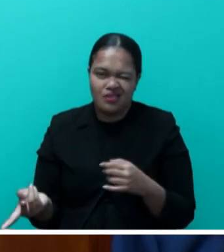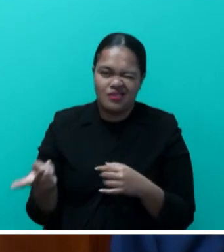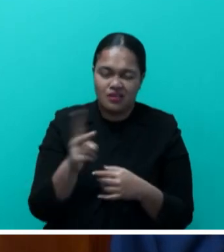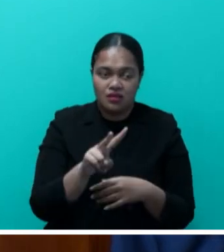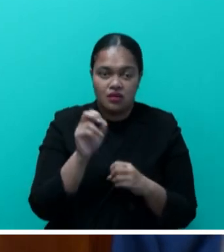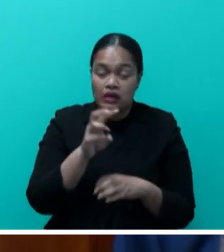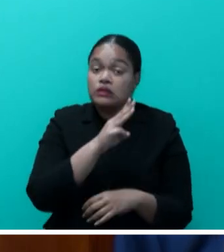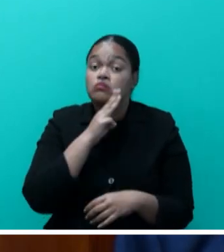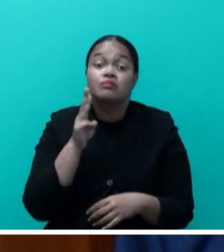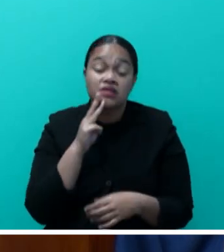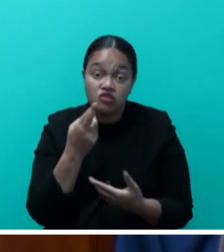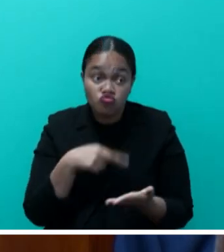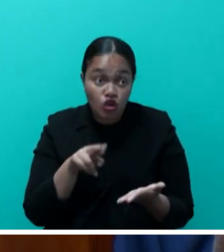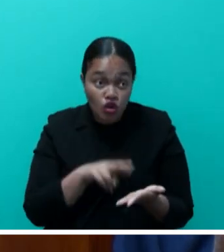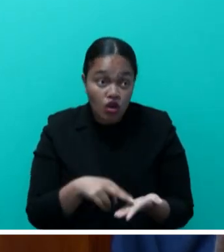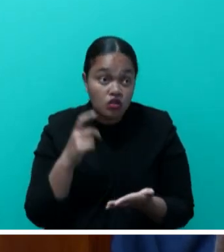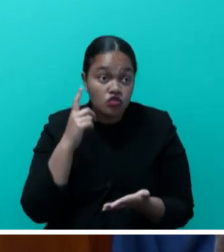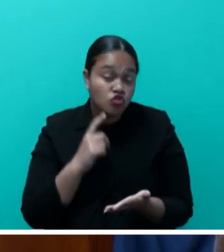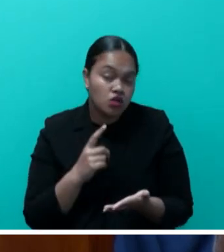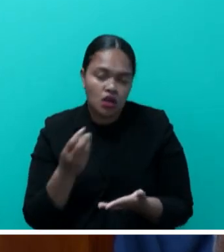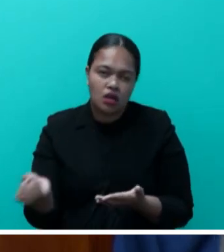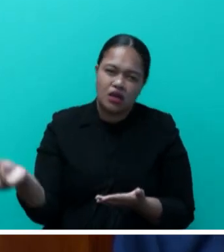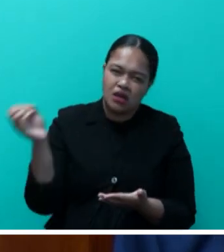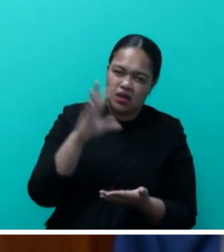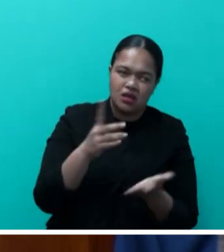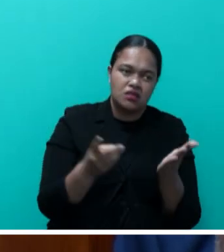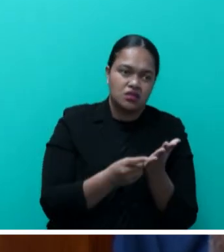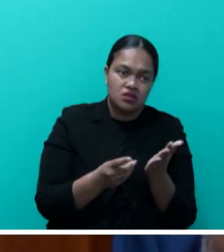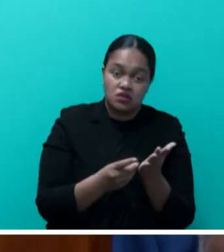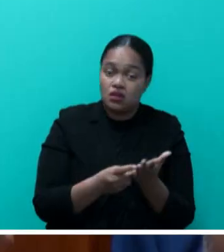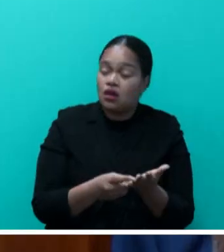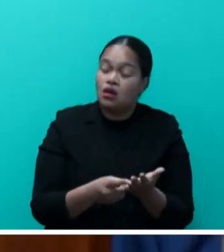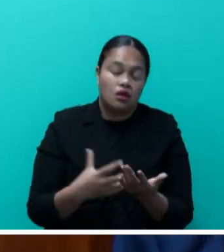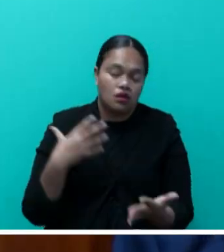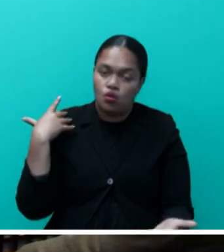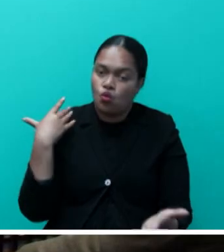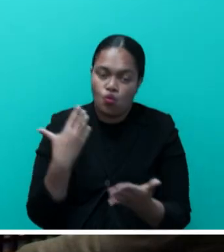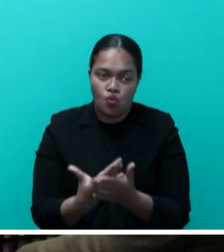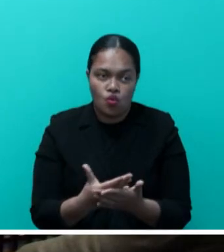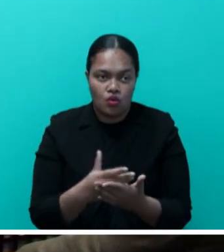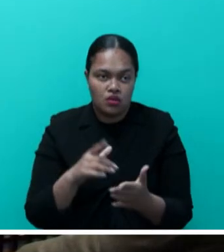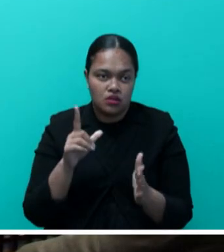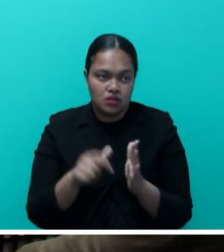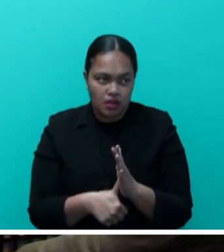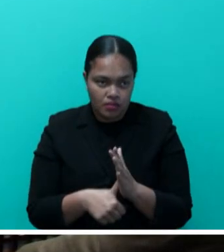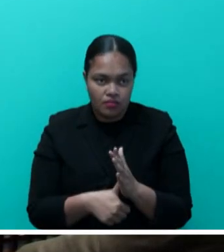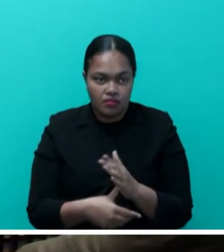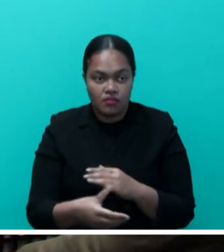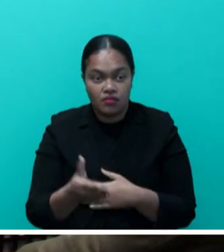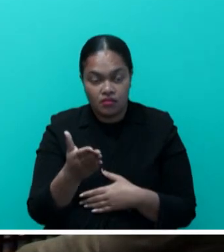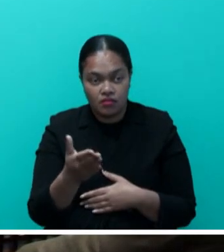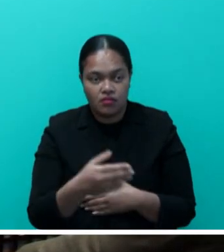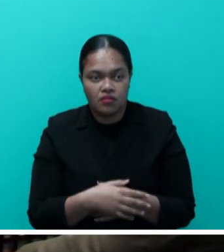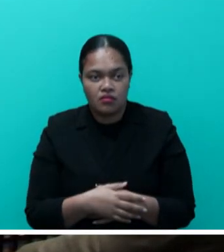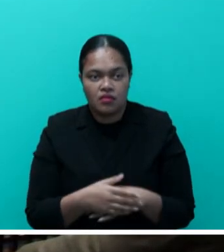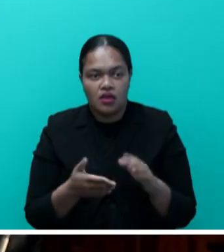Missing records, trying to bring in to digitize has taken a long time. Under 60,